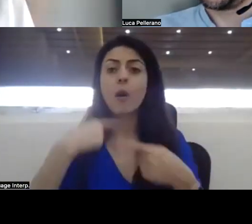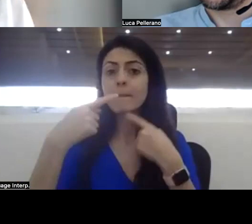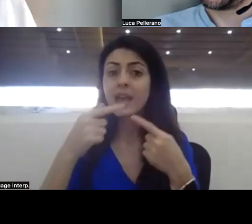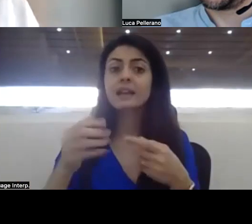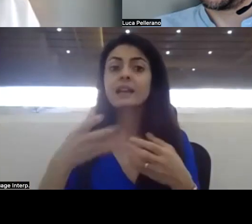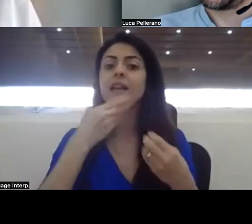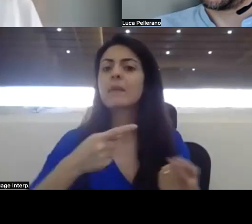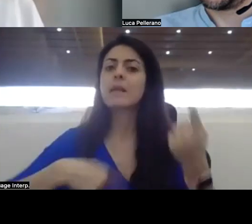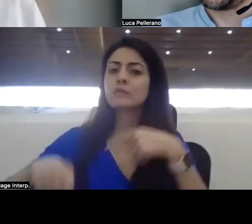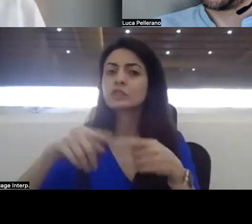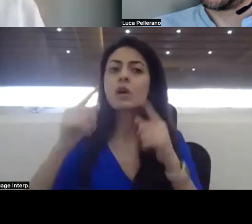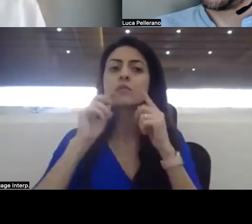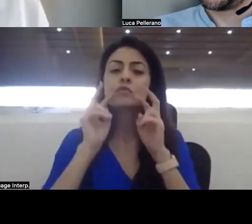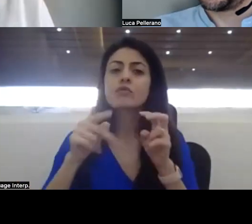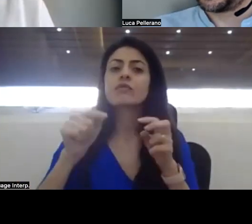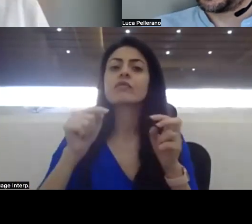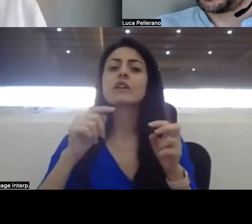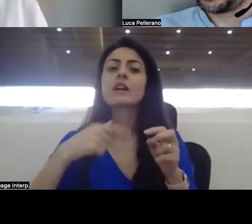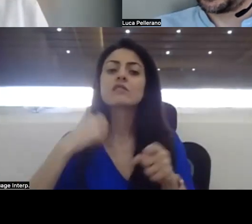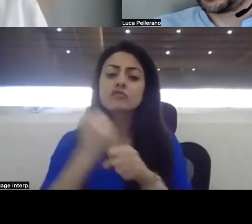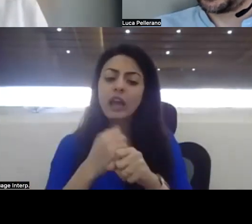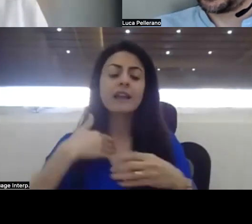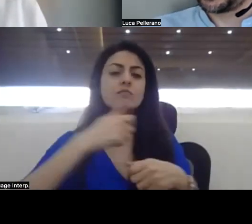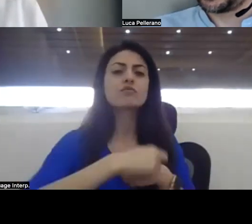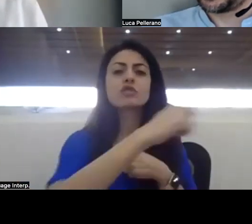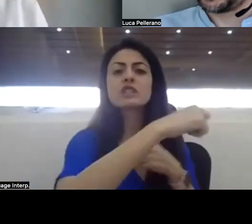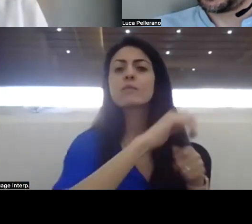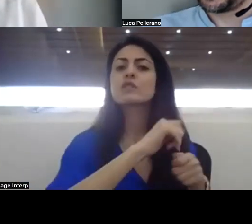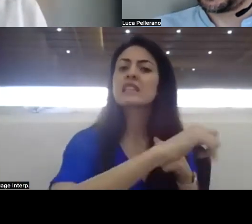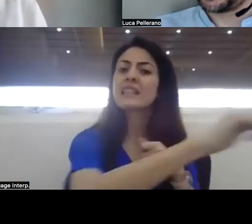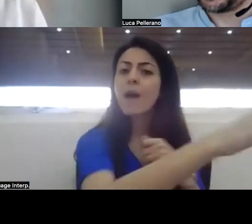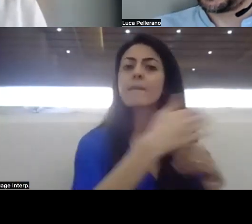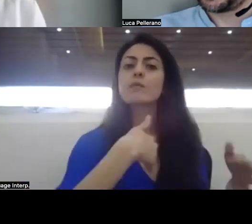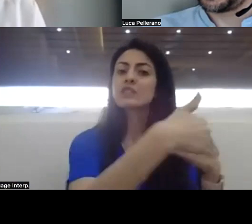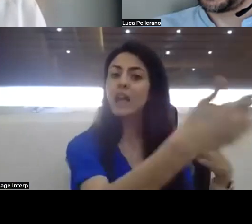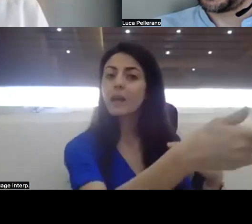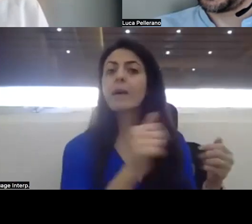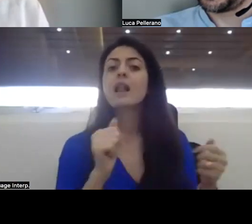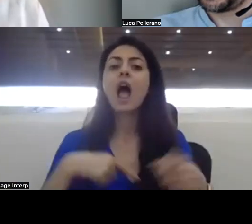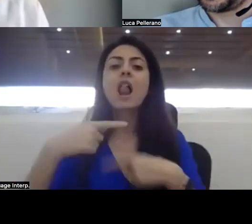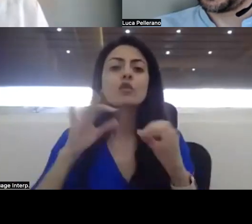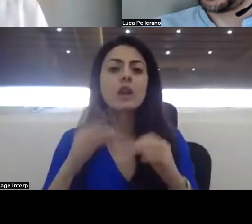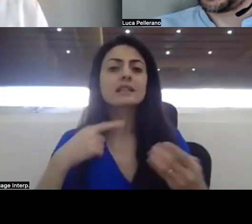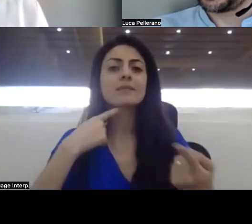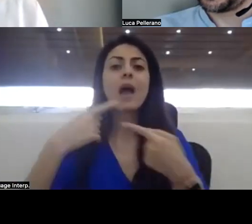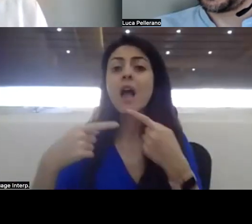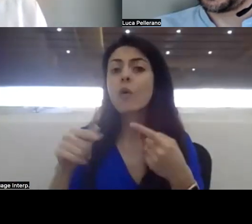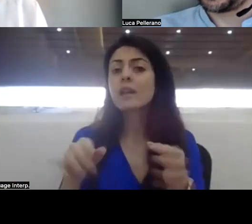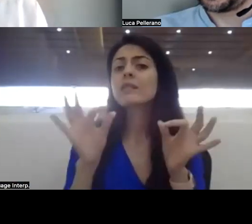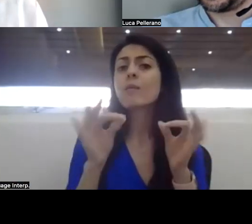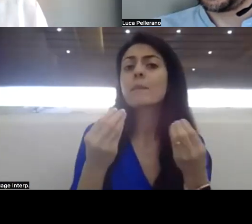and keep having these webinars in a more regular manner. So, and I,